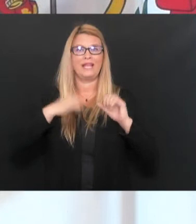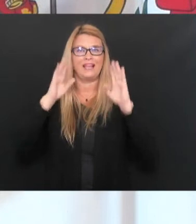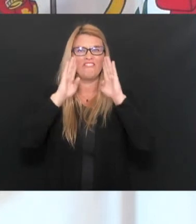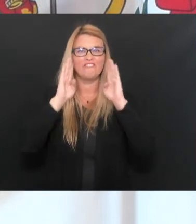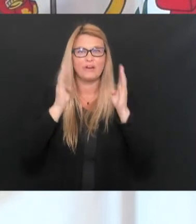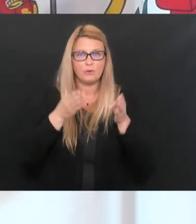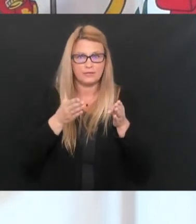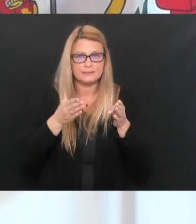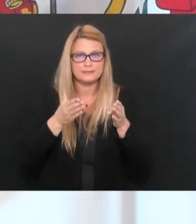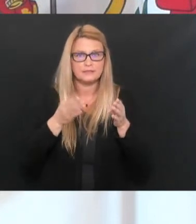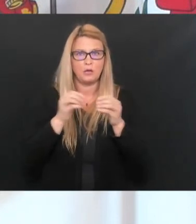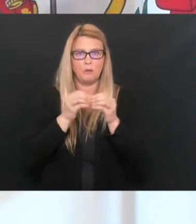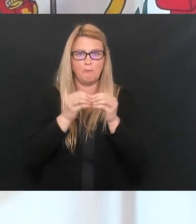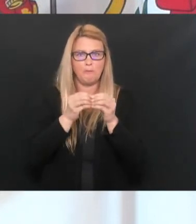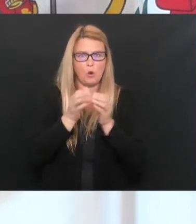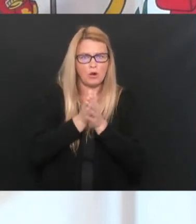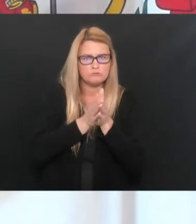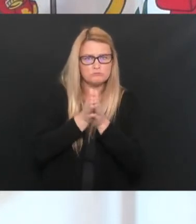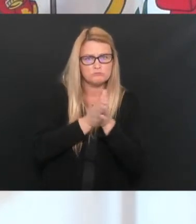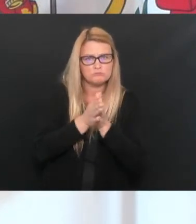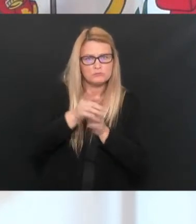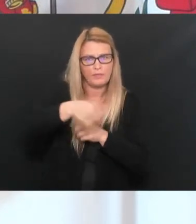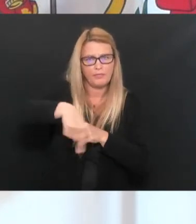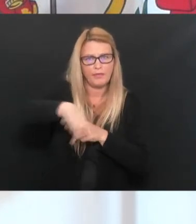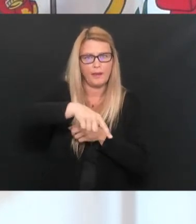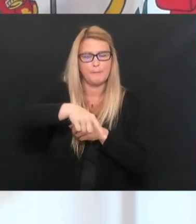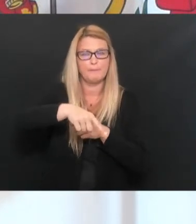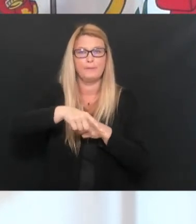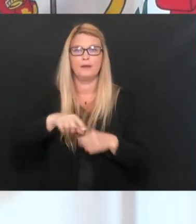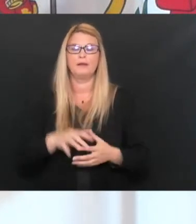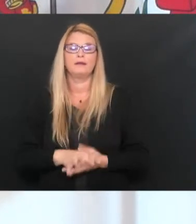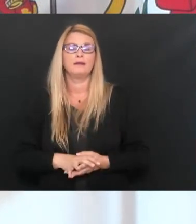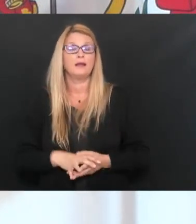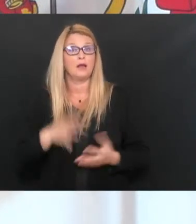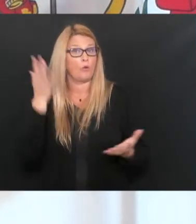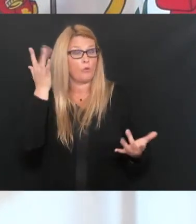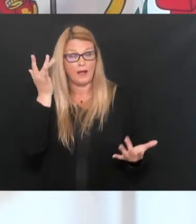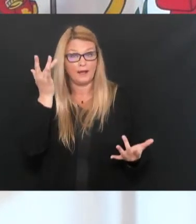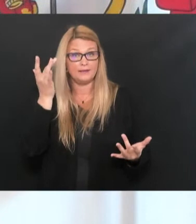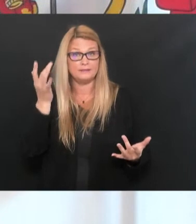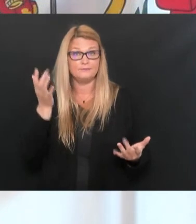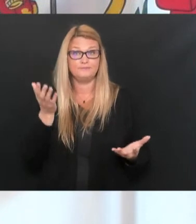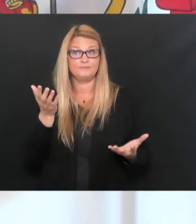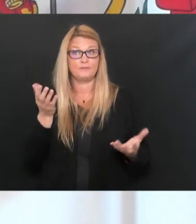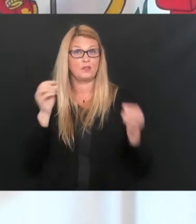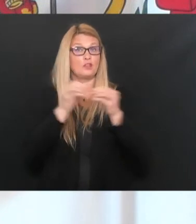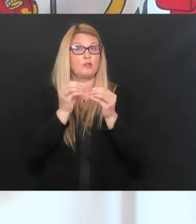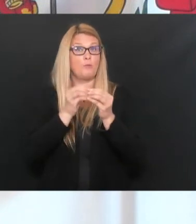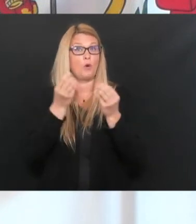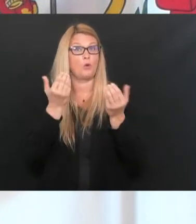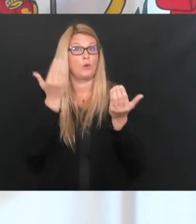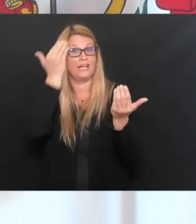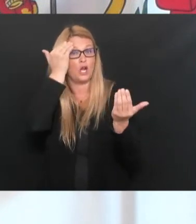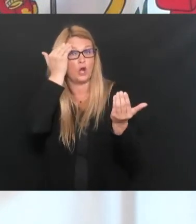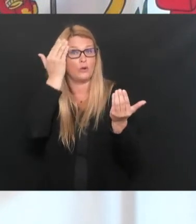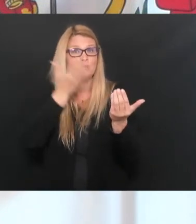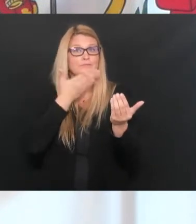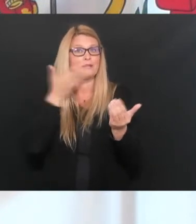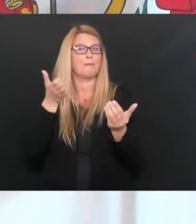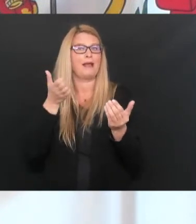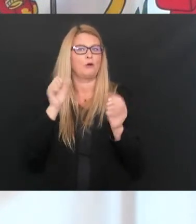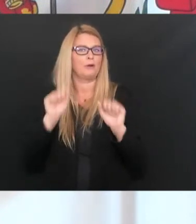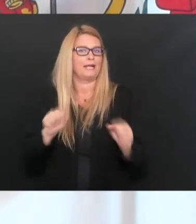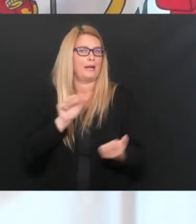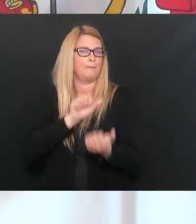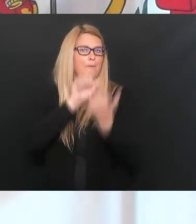more effort into than other certain counties and everything, because the better, the more we know, the better we'll be. But